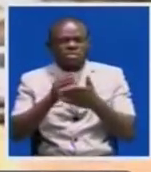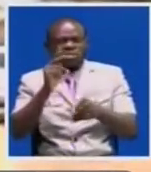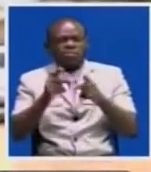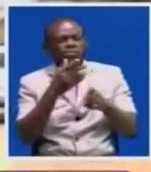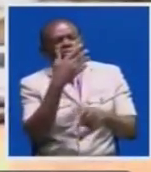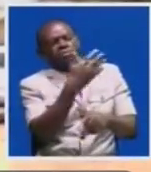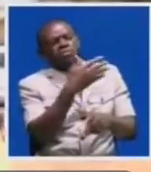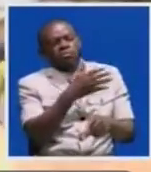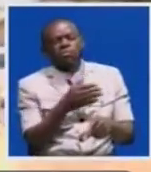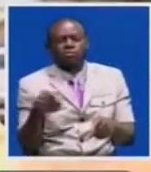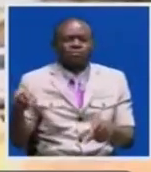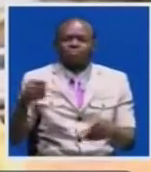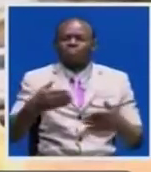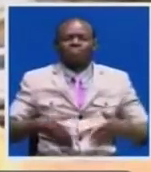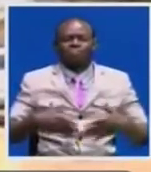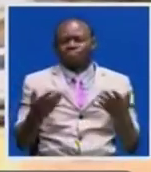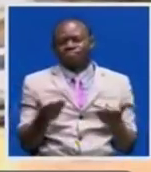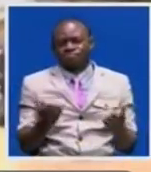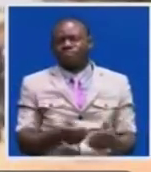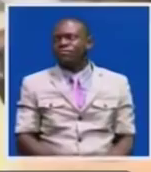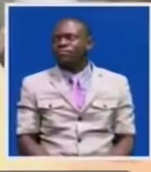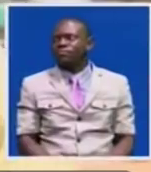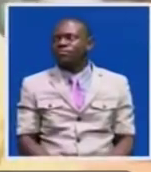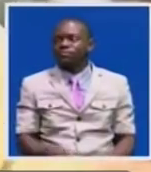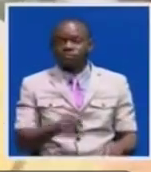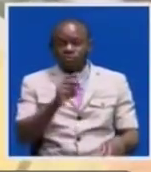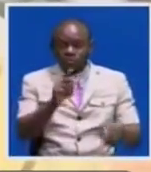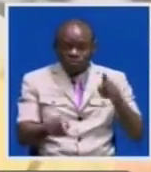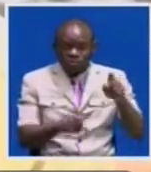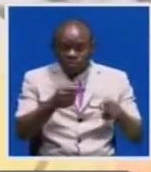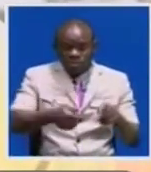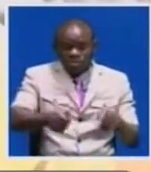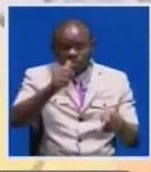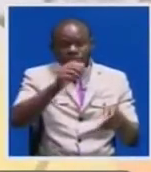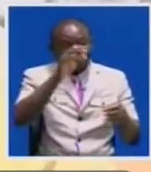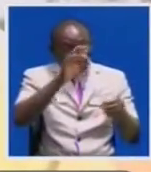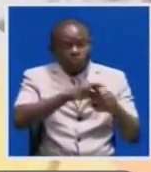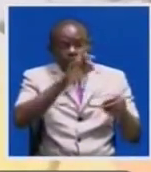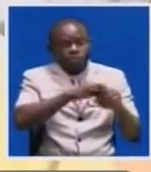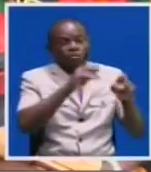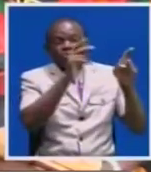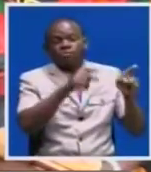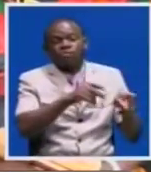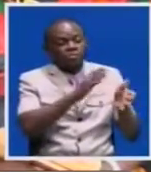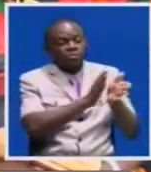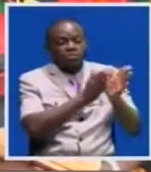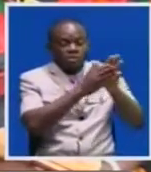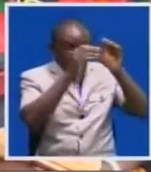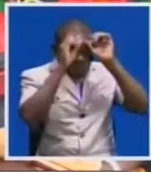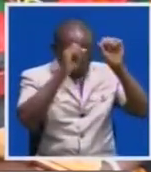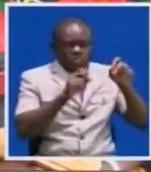people choose a person, you have to respect him. Majority lose. So